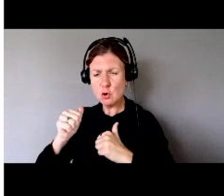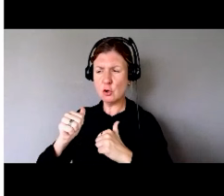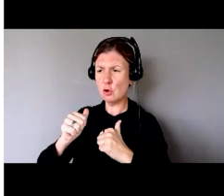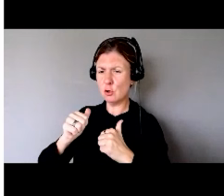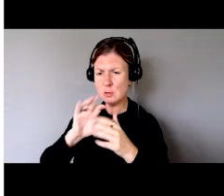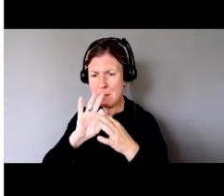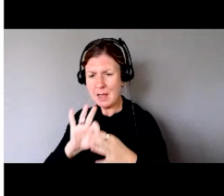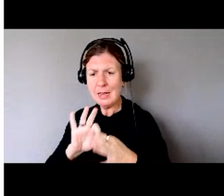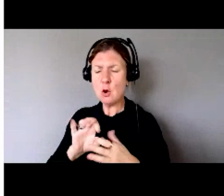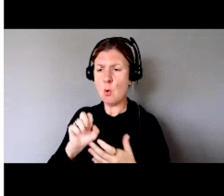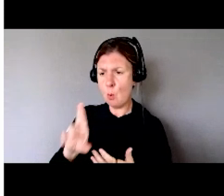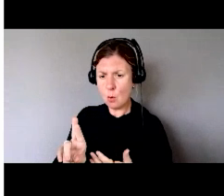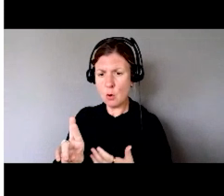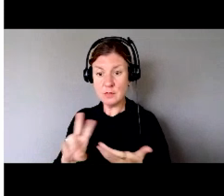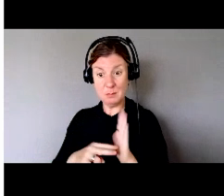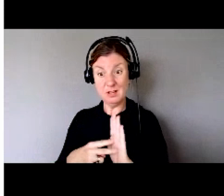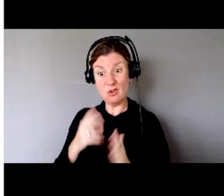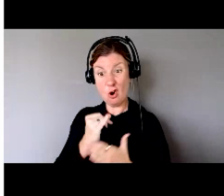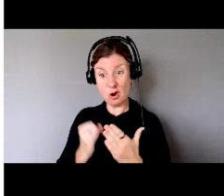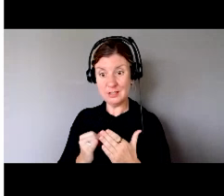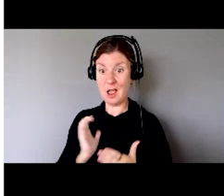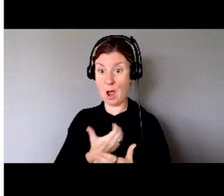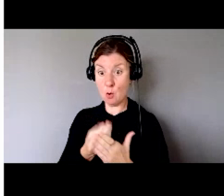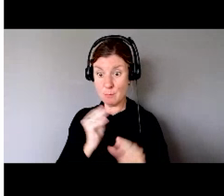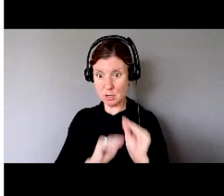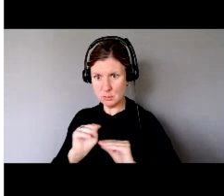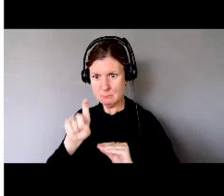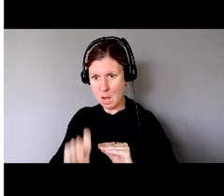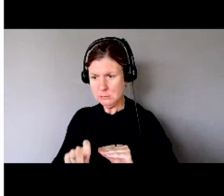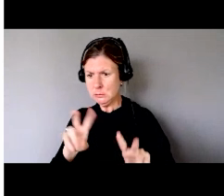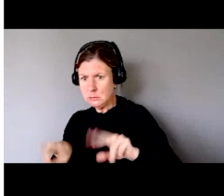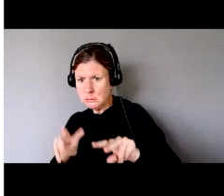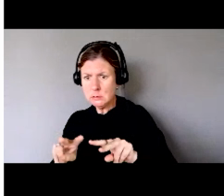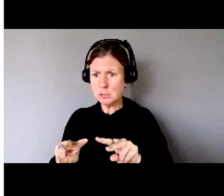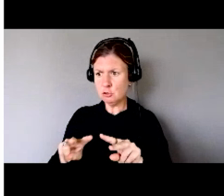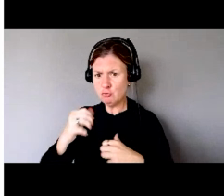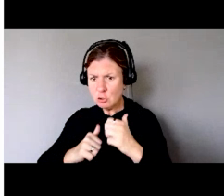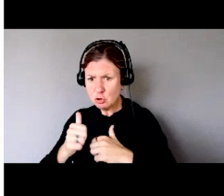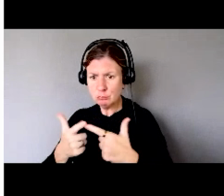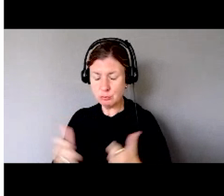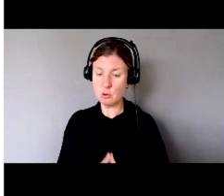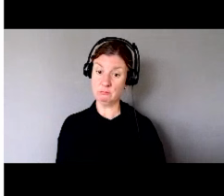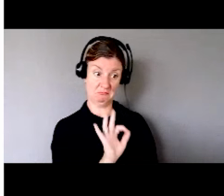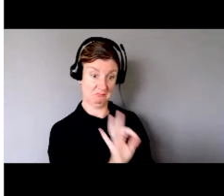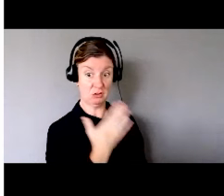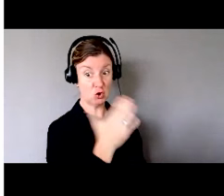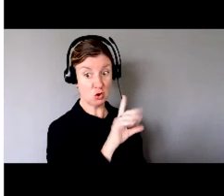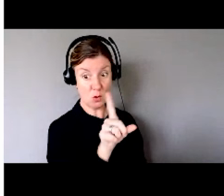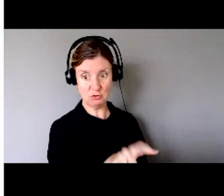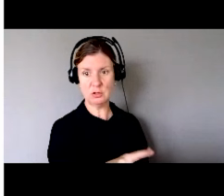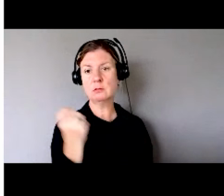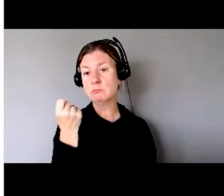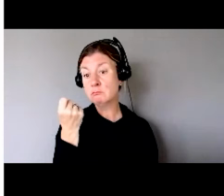for foundations? This is a great question. Because the design for the fire station and library